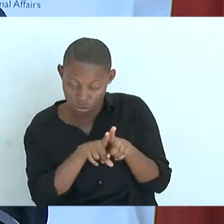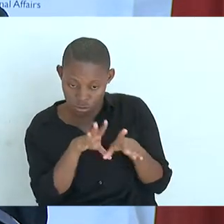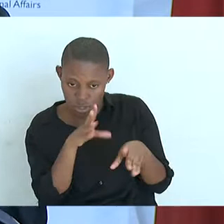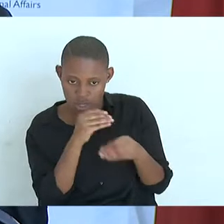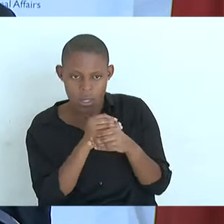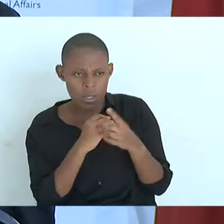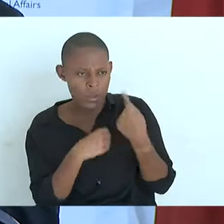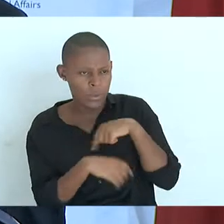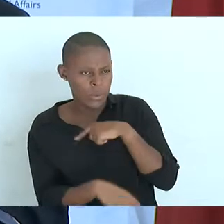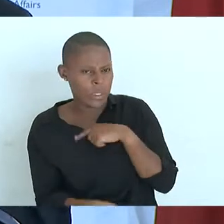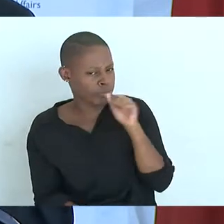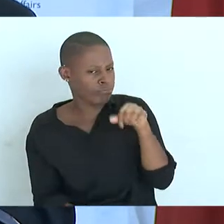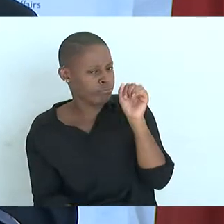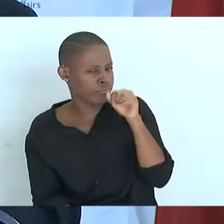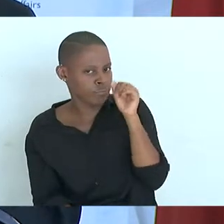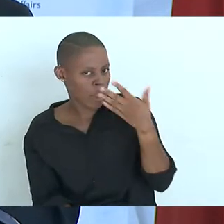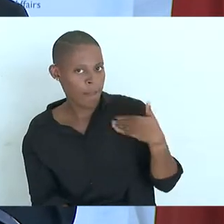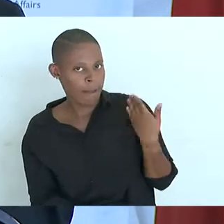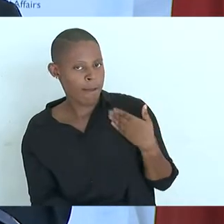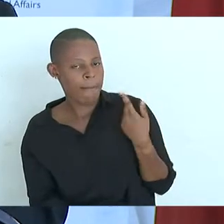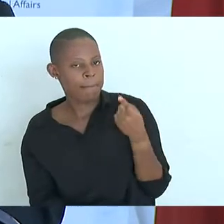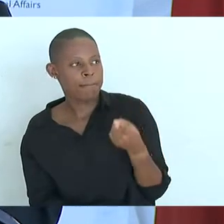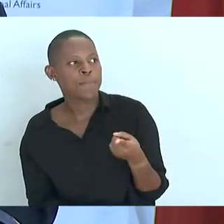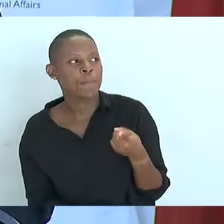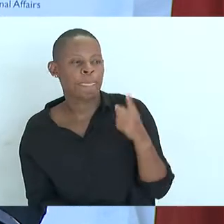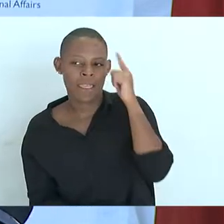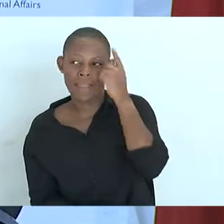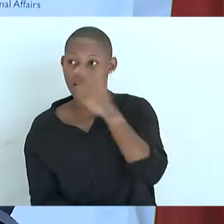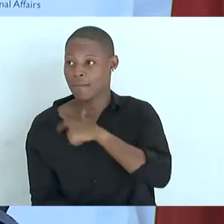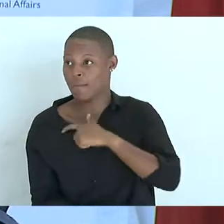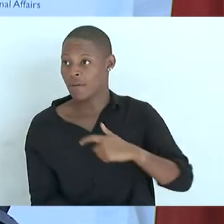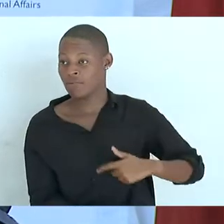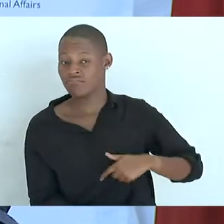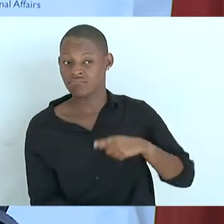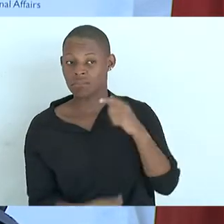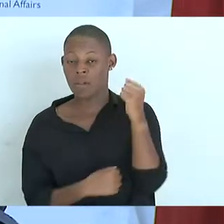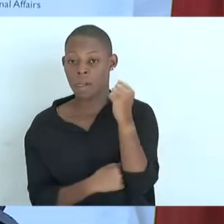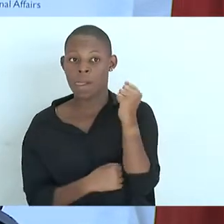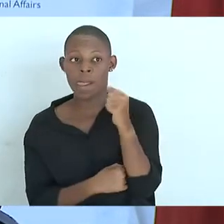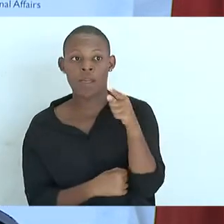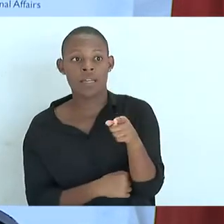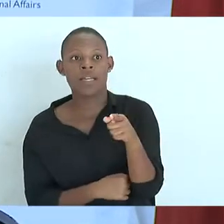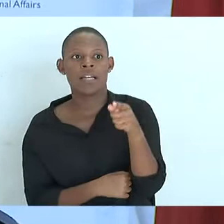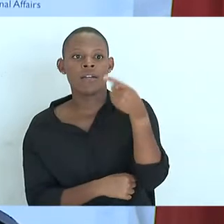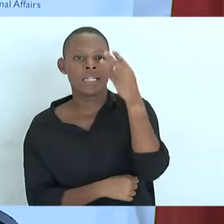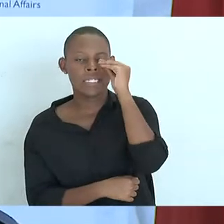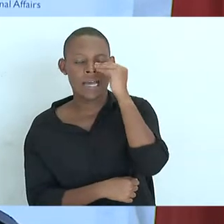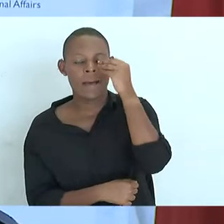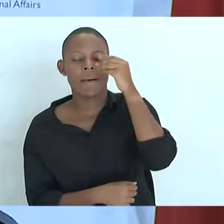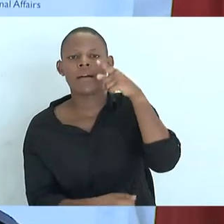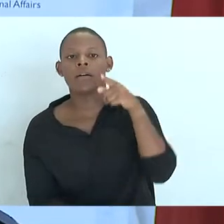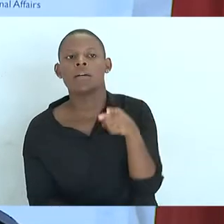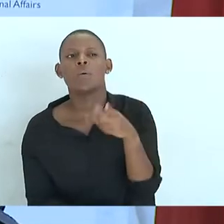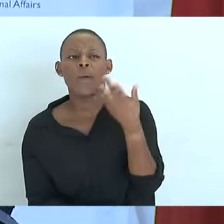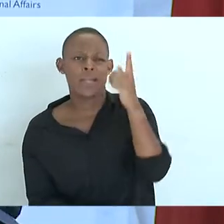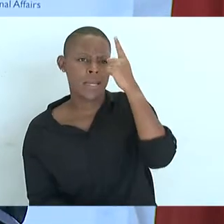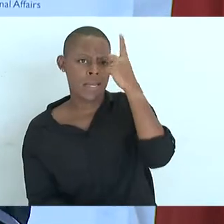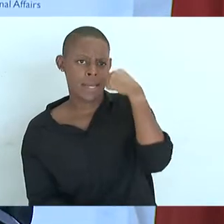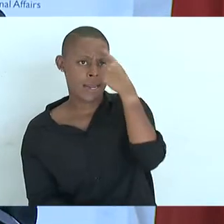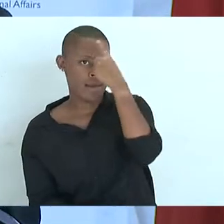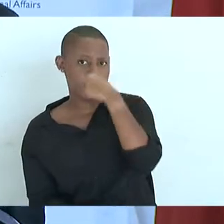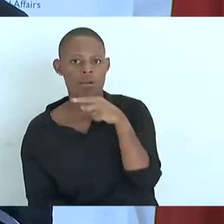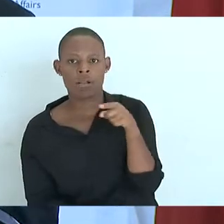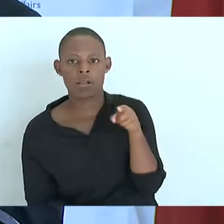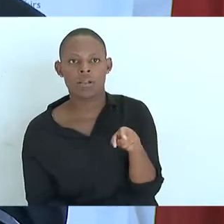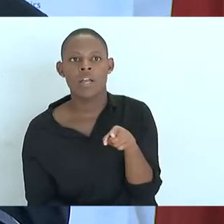say that I think Premier's office will be leading an Indaba on technology in April with all the